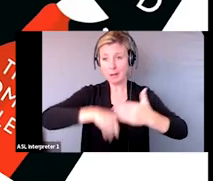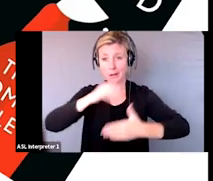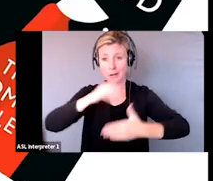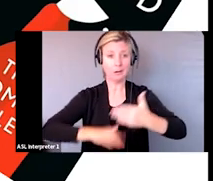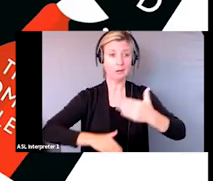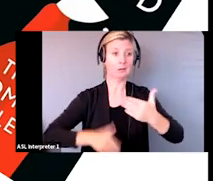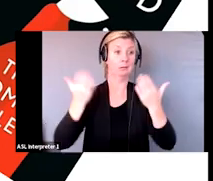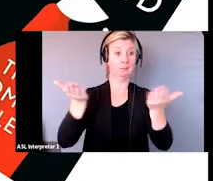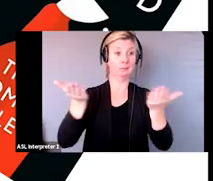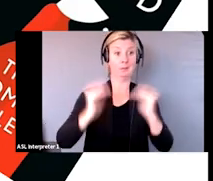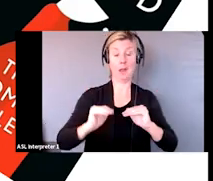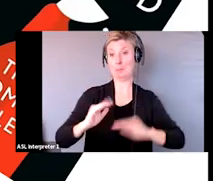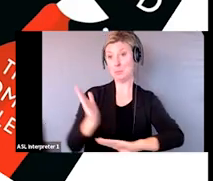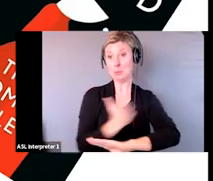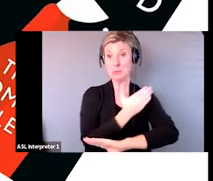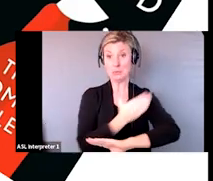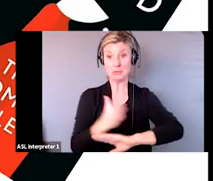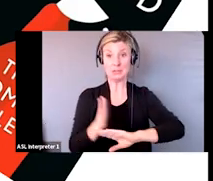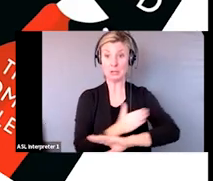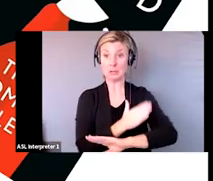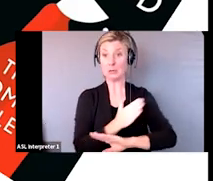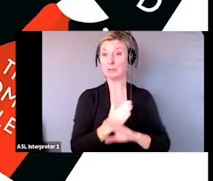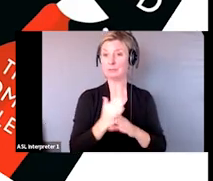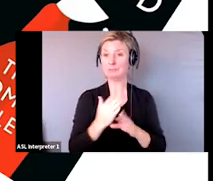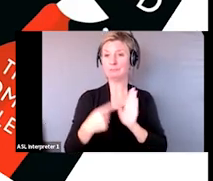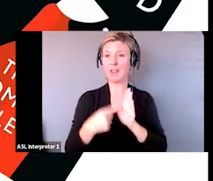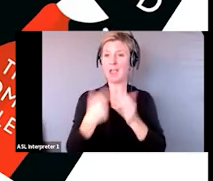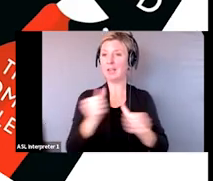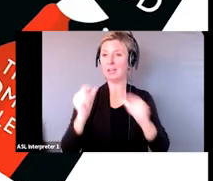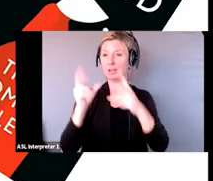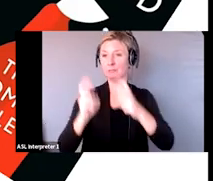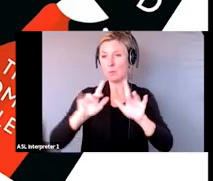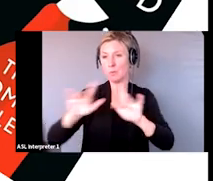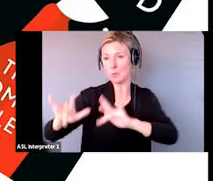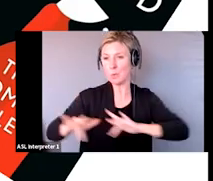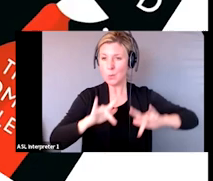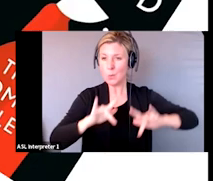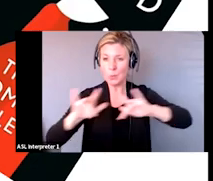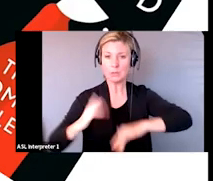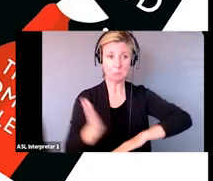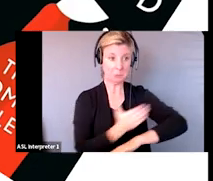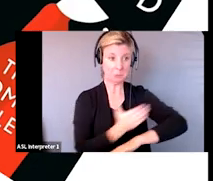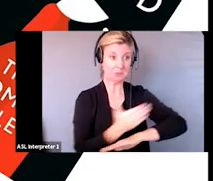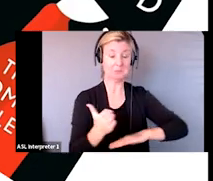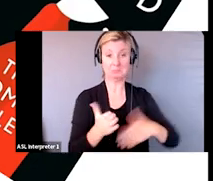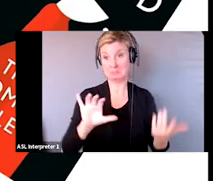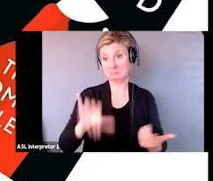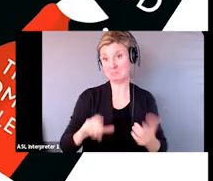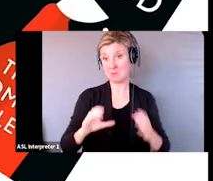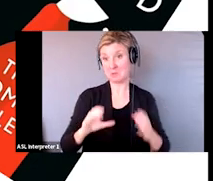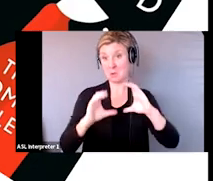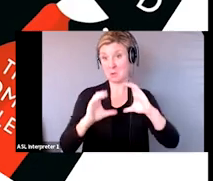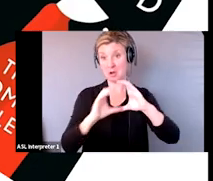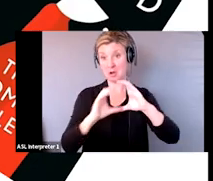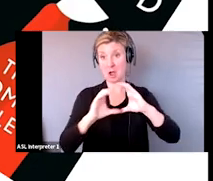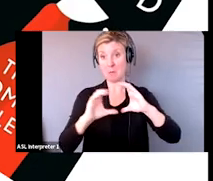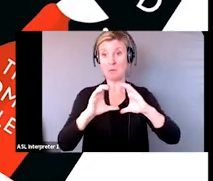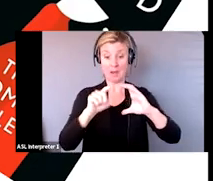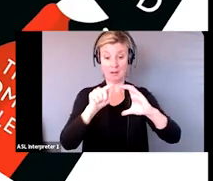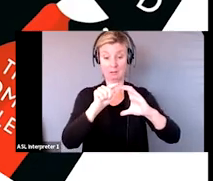works, so songs, recordings. Copyright is also the means by which we protect computer